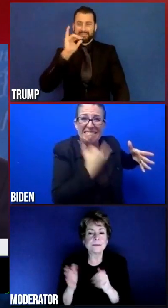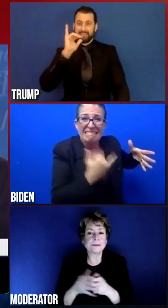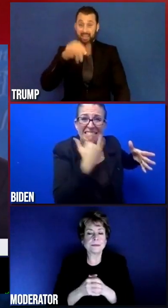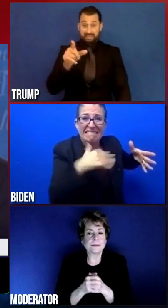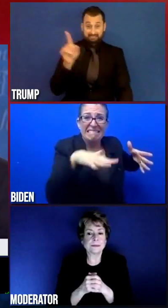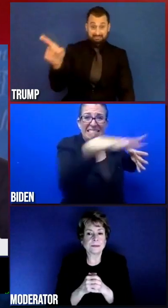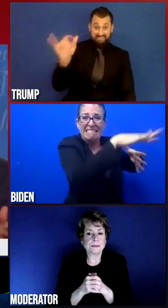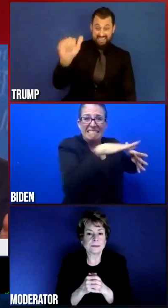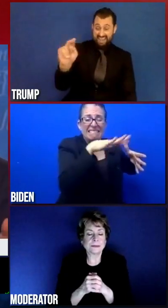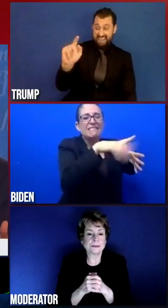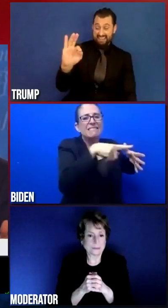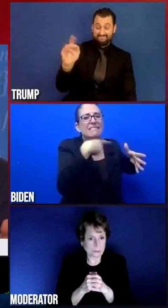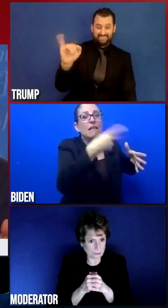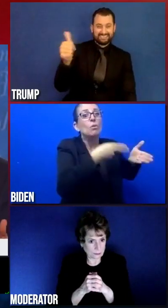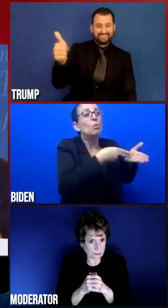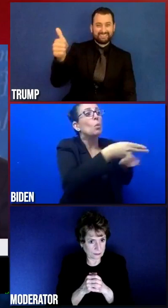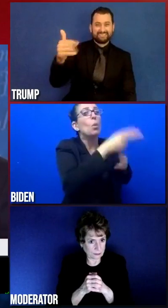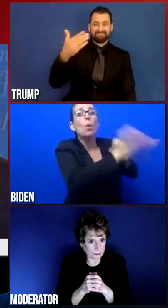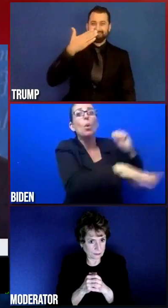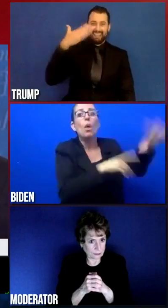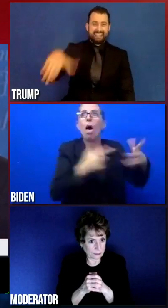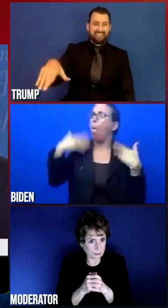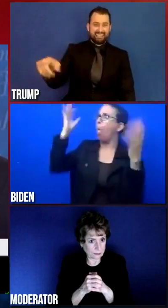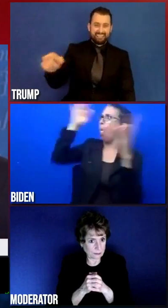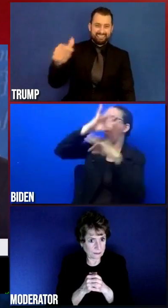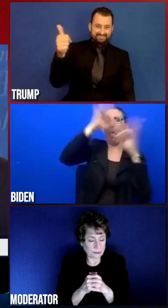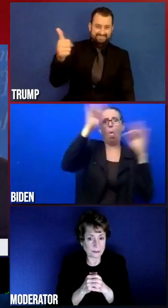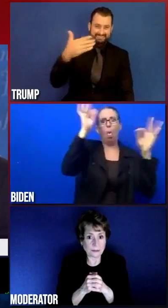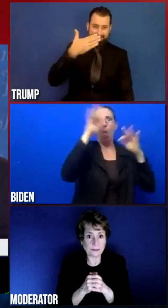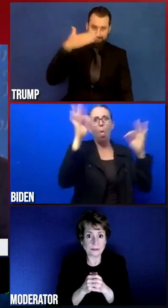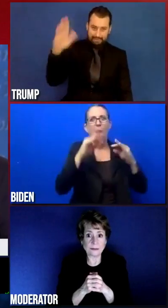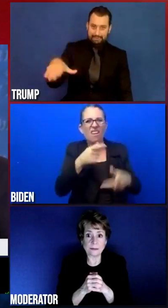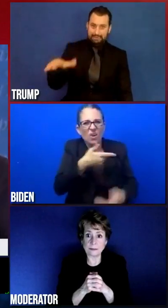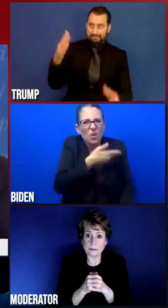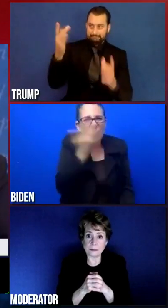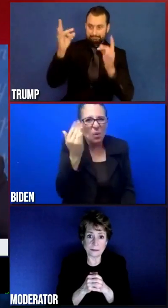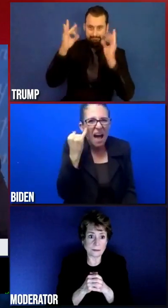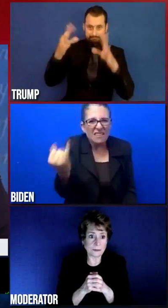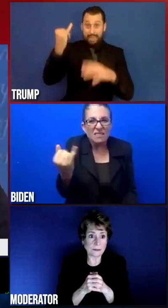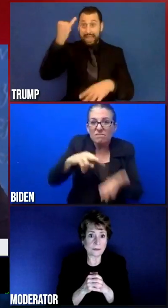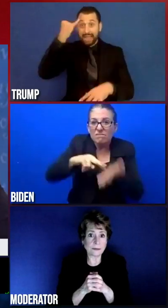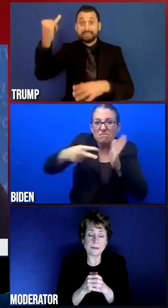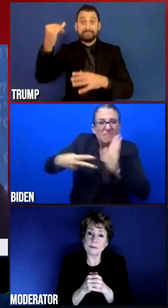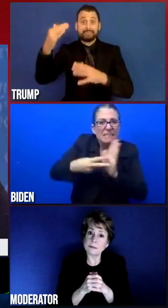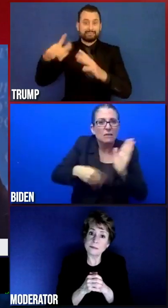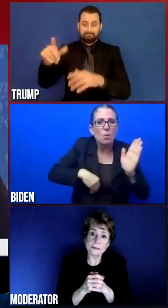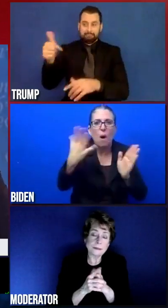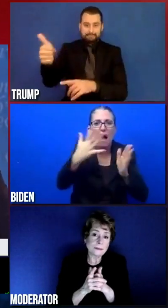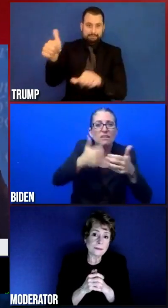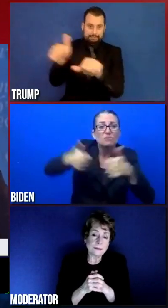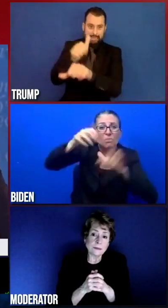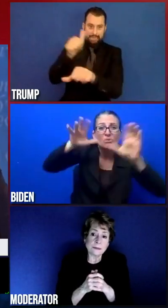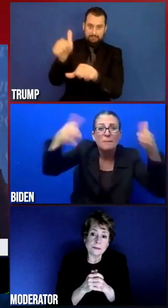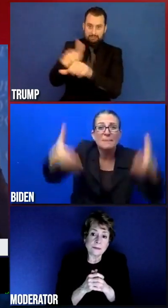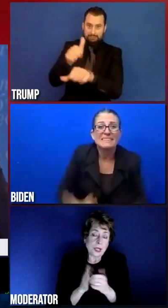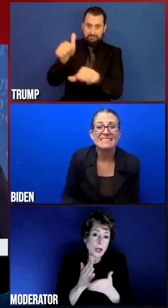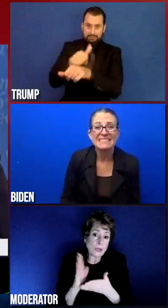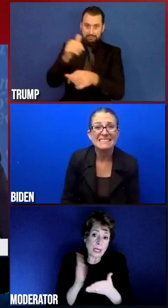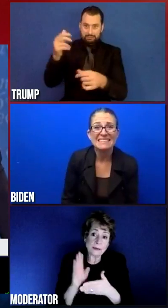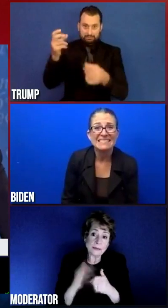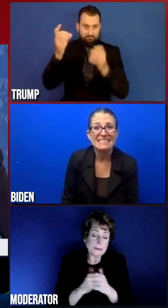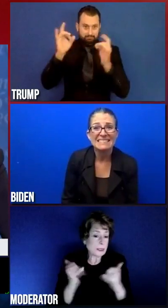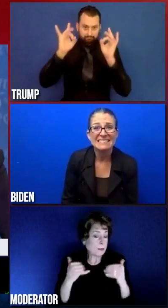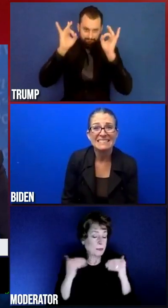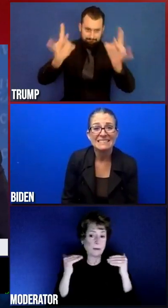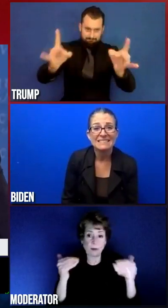Can I tell you what? You have no ideas. Antifa is a dangerous, all right, radical gentlemen, group. we're now moving on to the Trump and you Biden records.